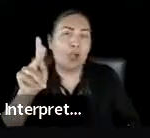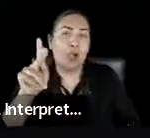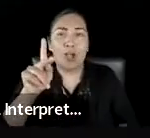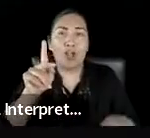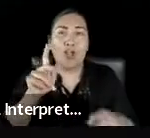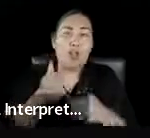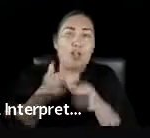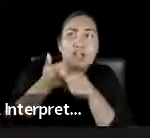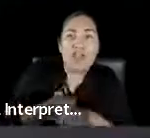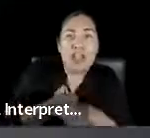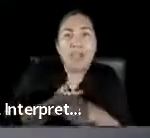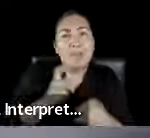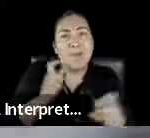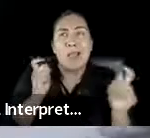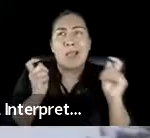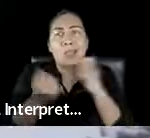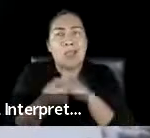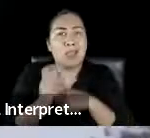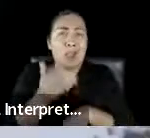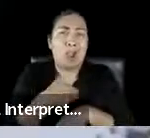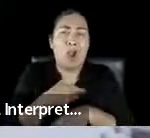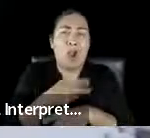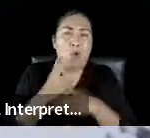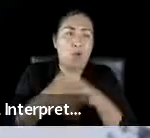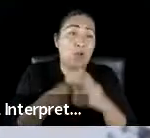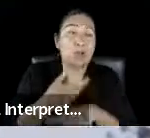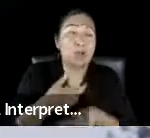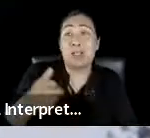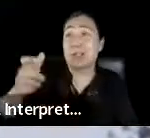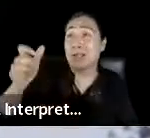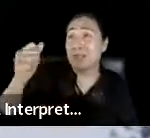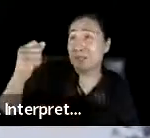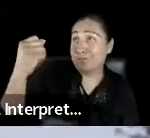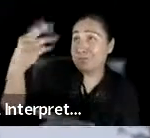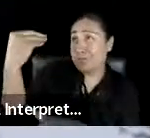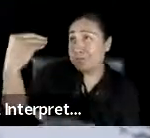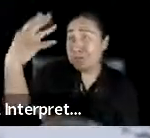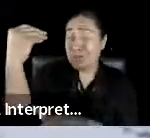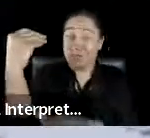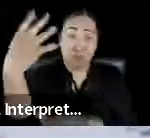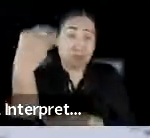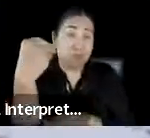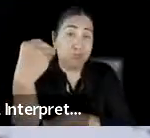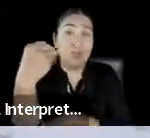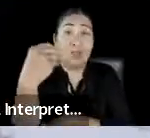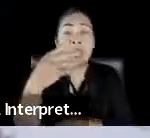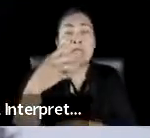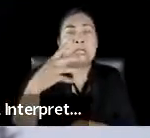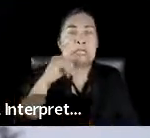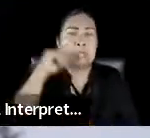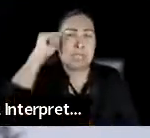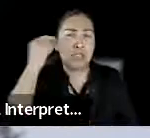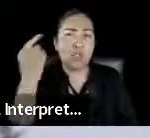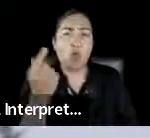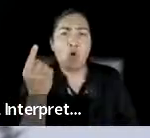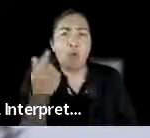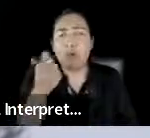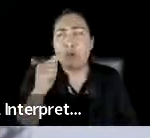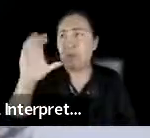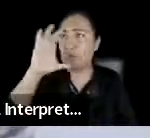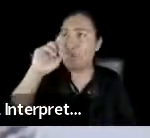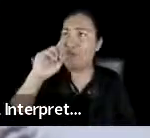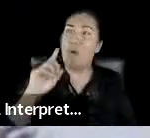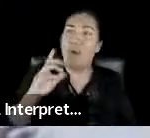ever-changing world. However, behind this snap, teens are often looking for reassurance for their looks, personality, and measuring